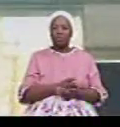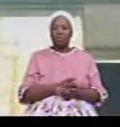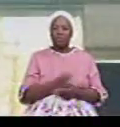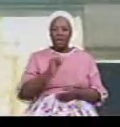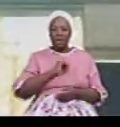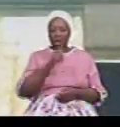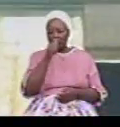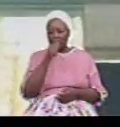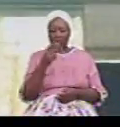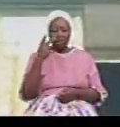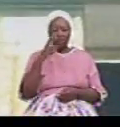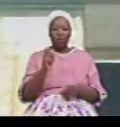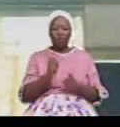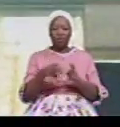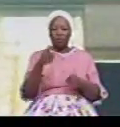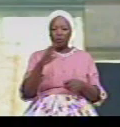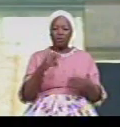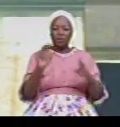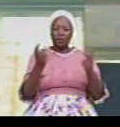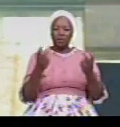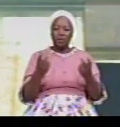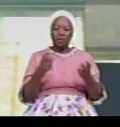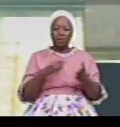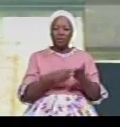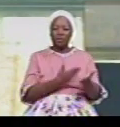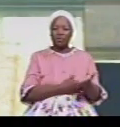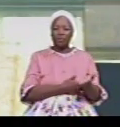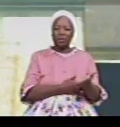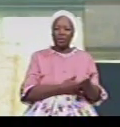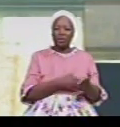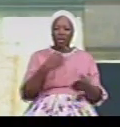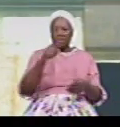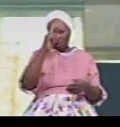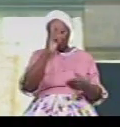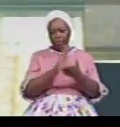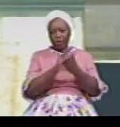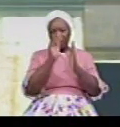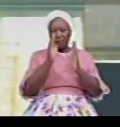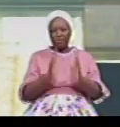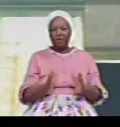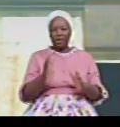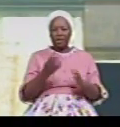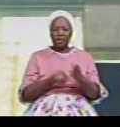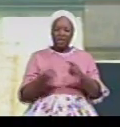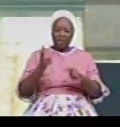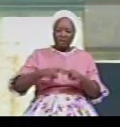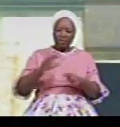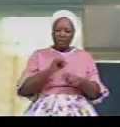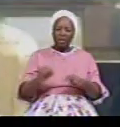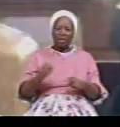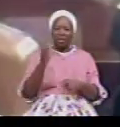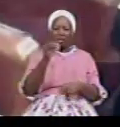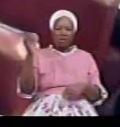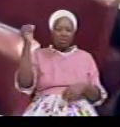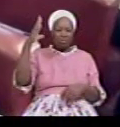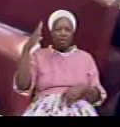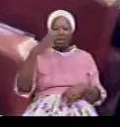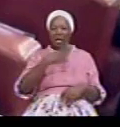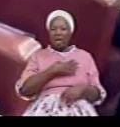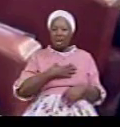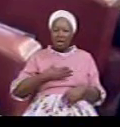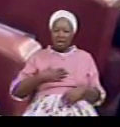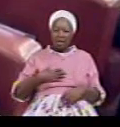this morning on a subject, the believer's increasing grace and